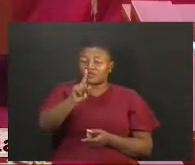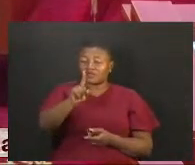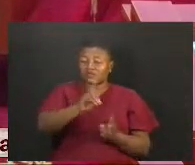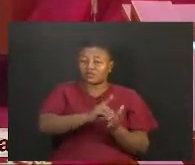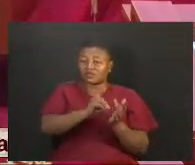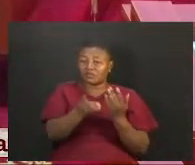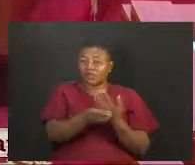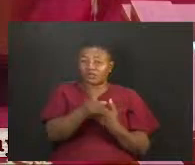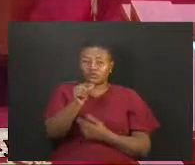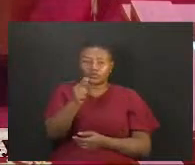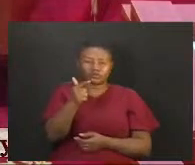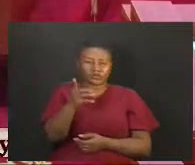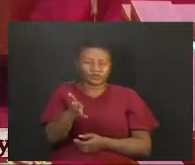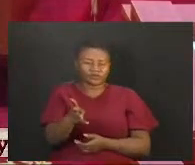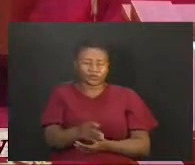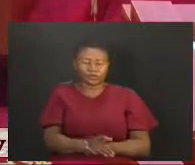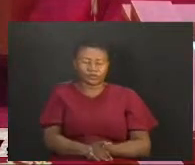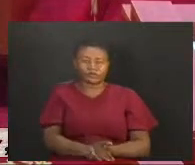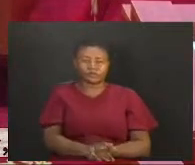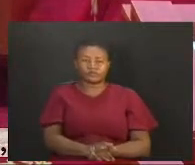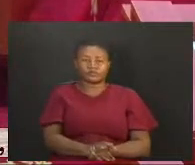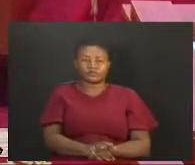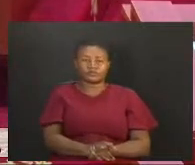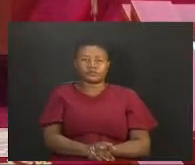2024. Mr. Speaker,